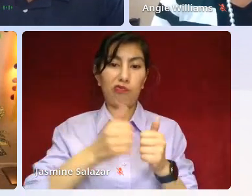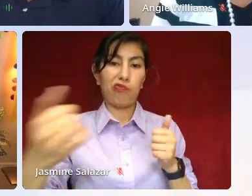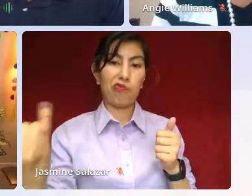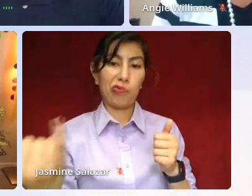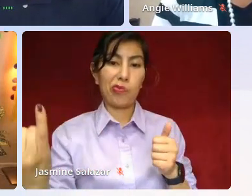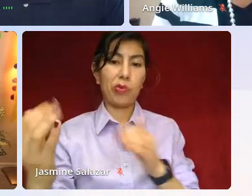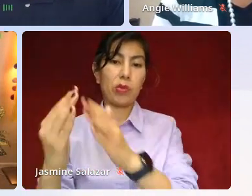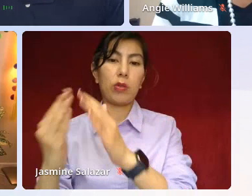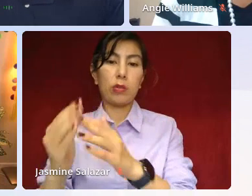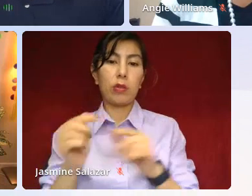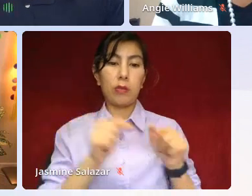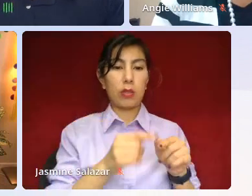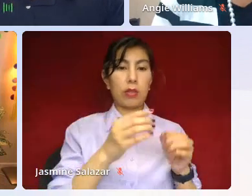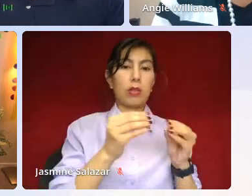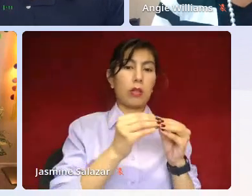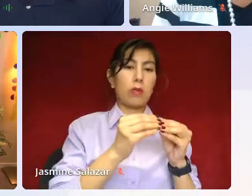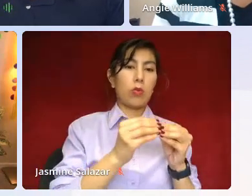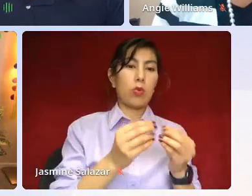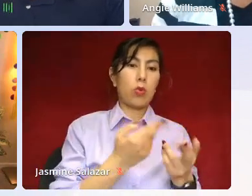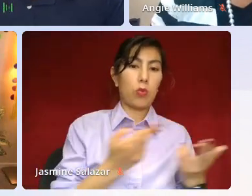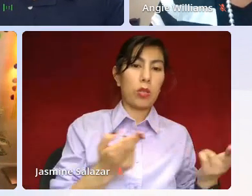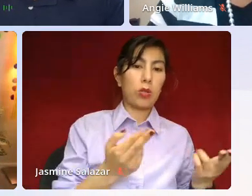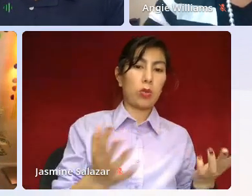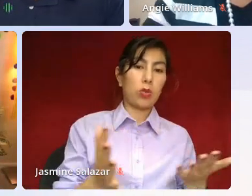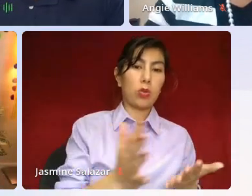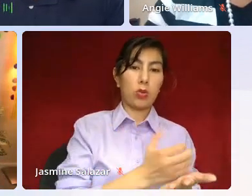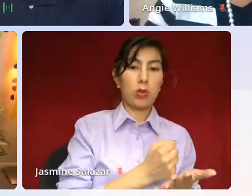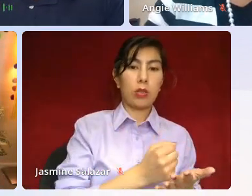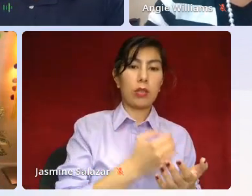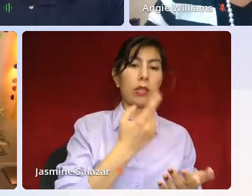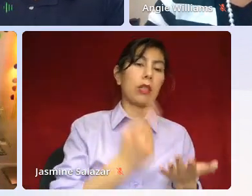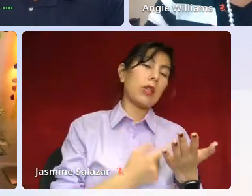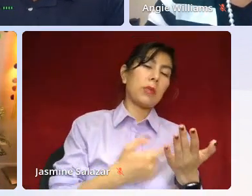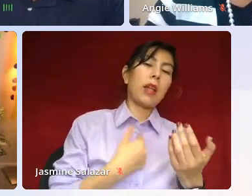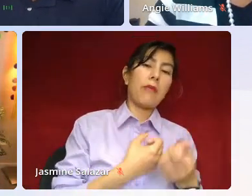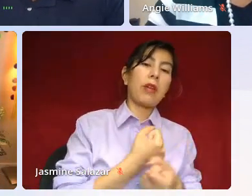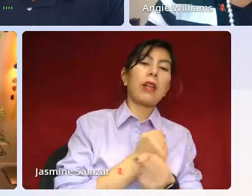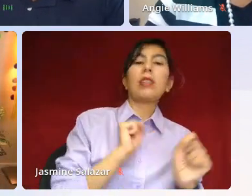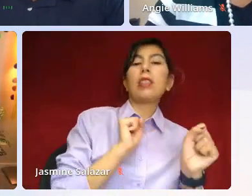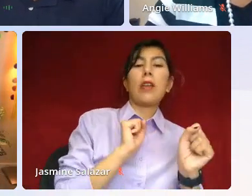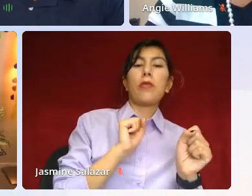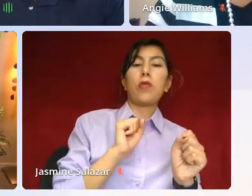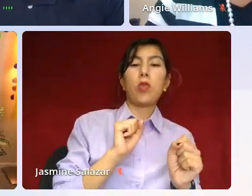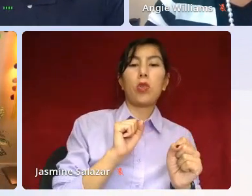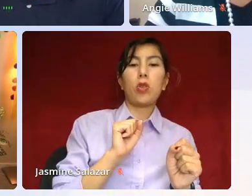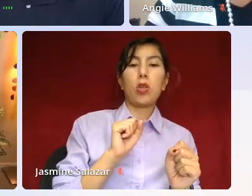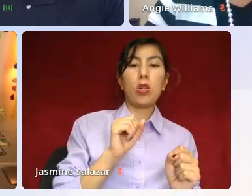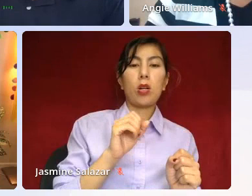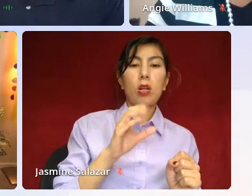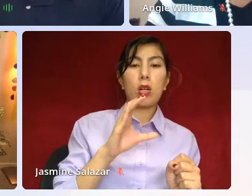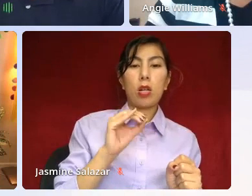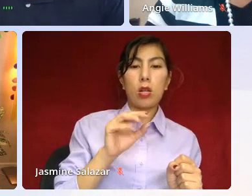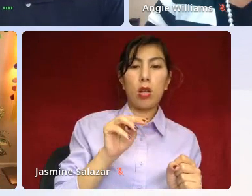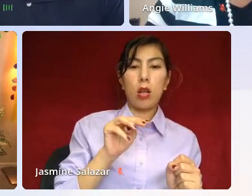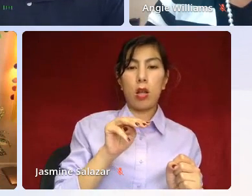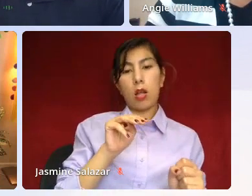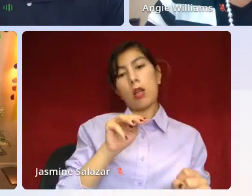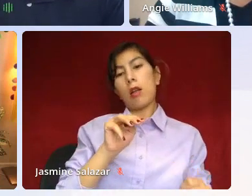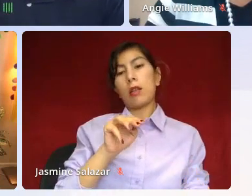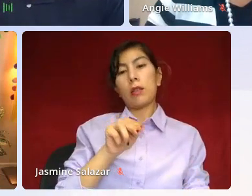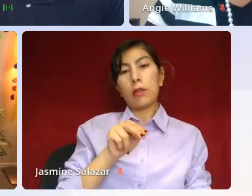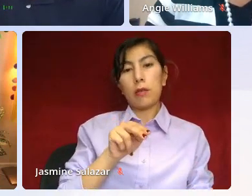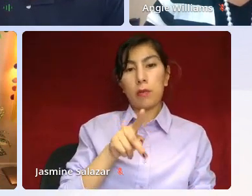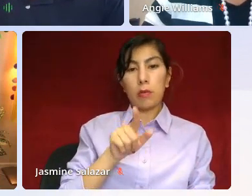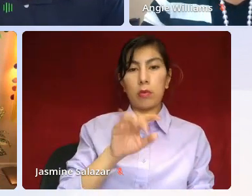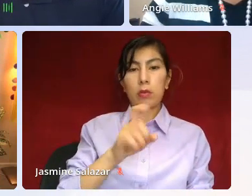resource rich, we sometimes have a savior complex when it comes to rural communities. And I think that's something that we have to keep in mind, that there may